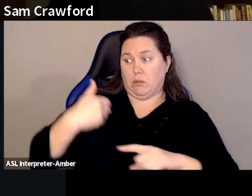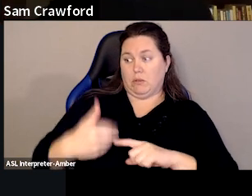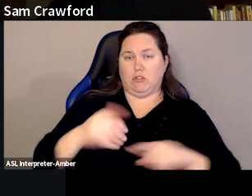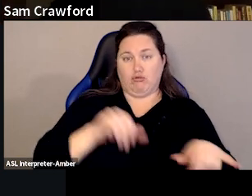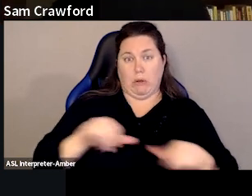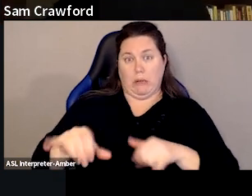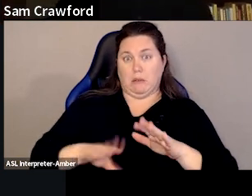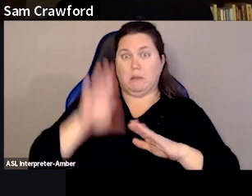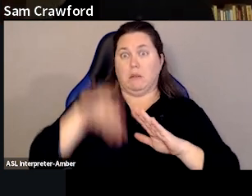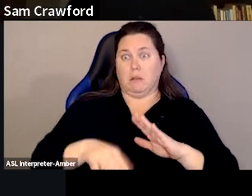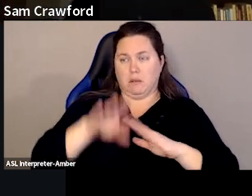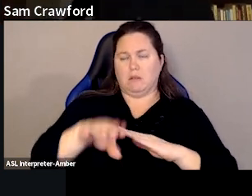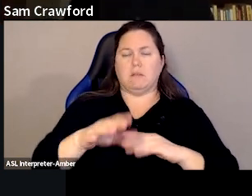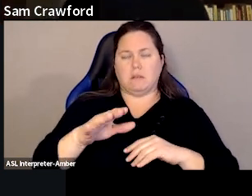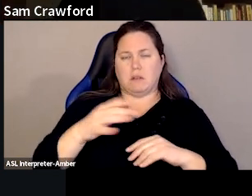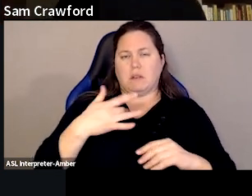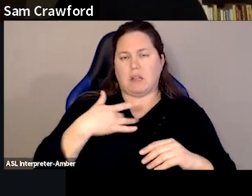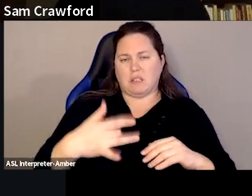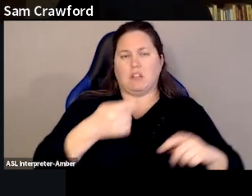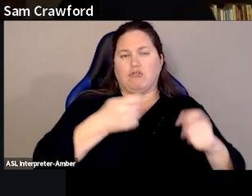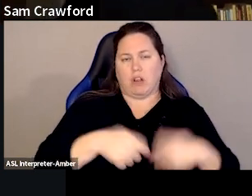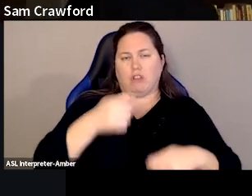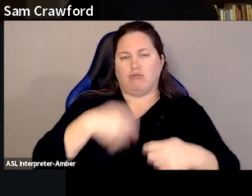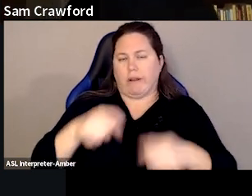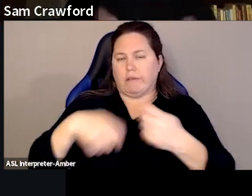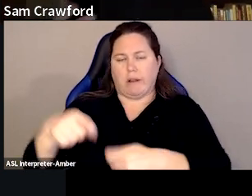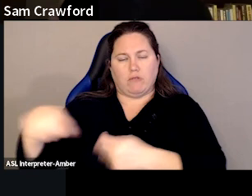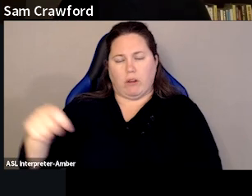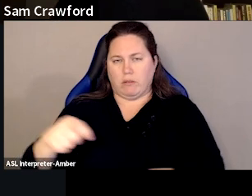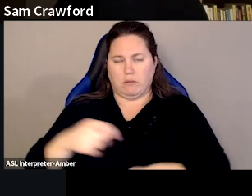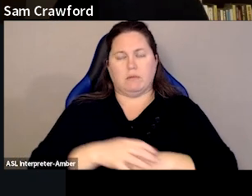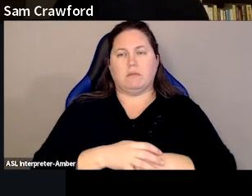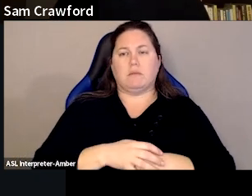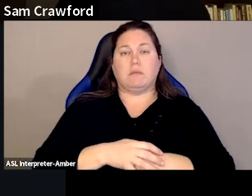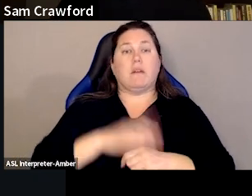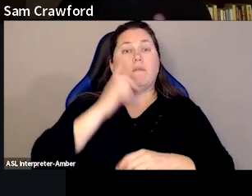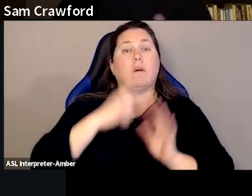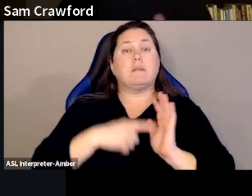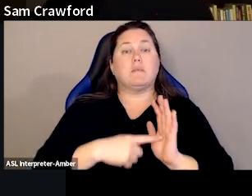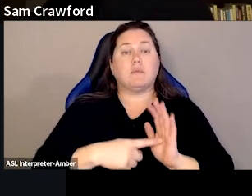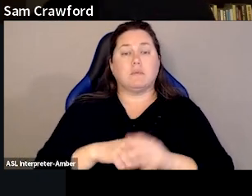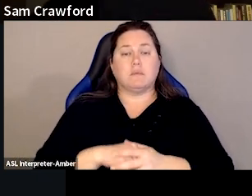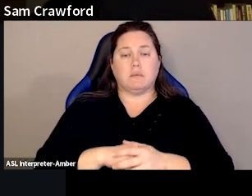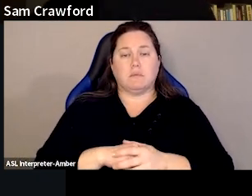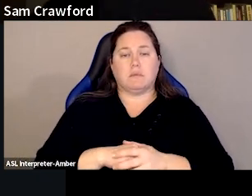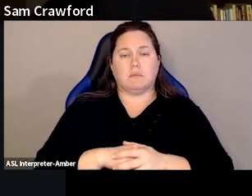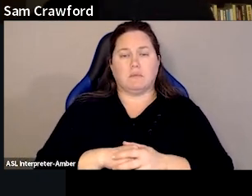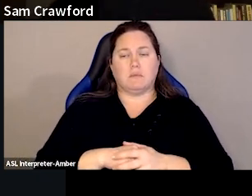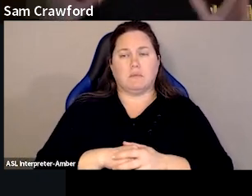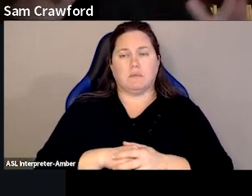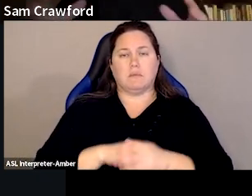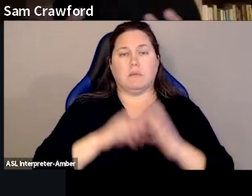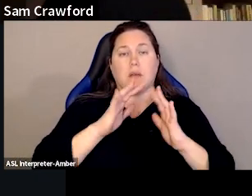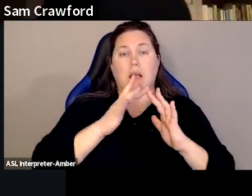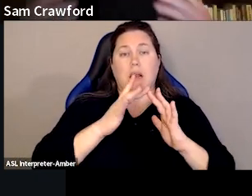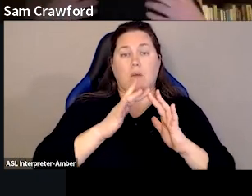Trends by nature, they move in the blink of an eye. And as an example of this, we've got the network's